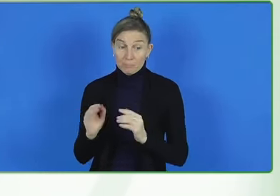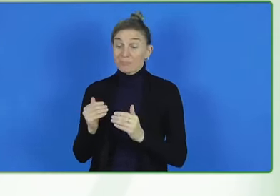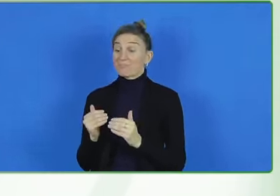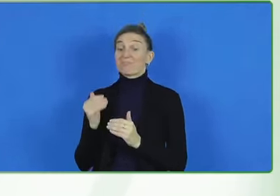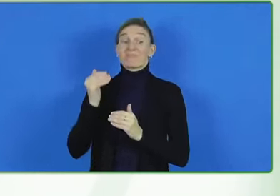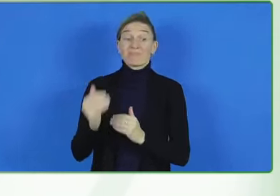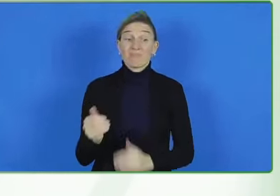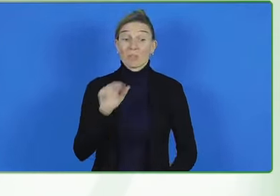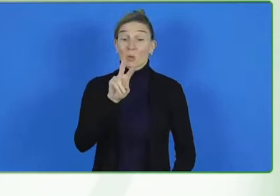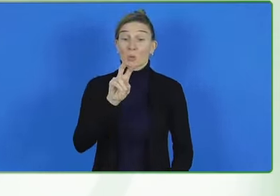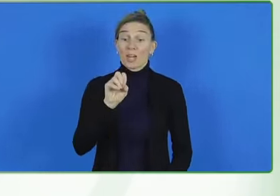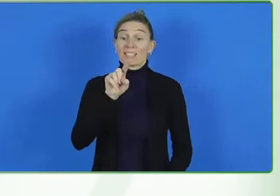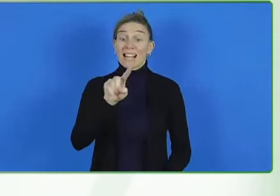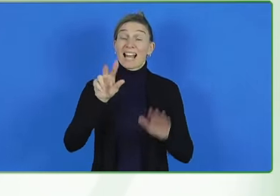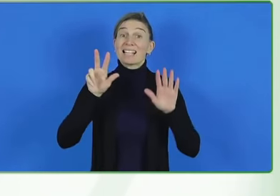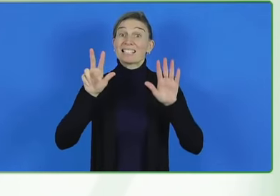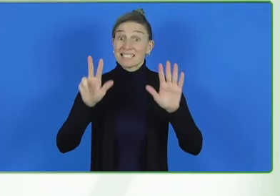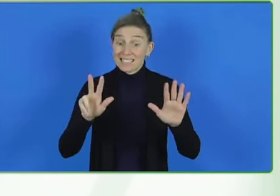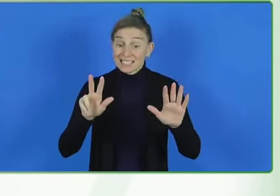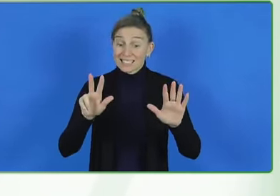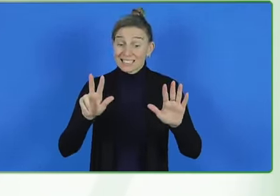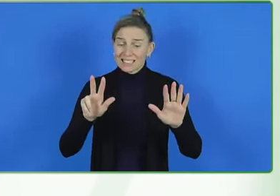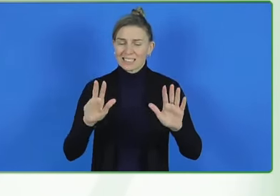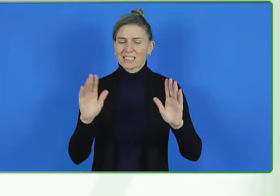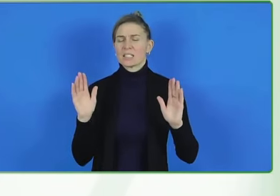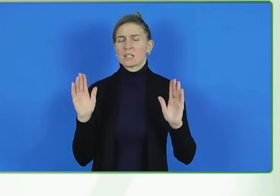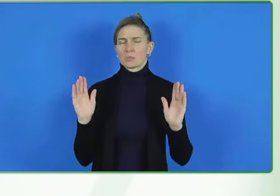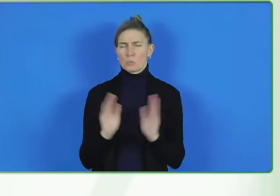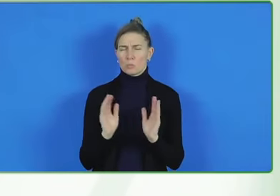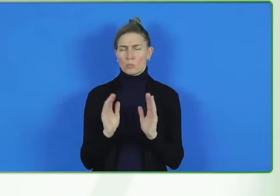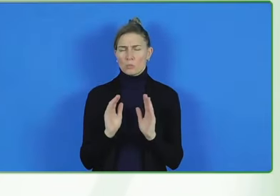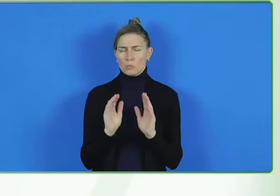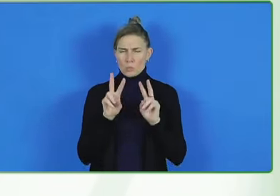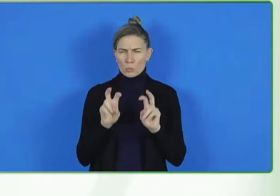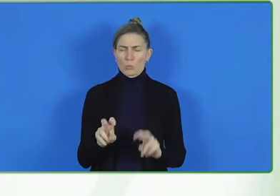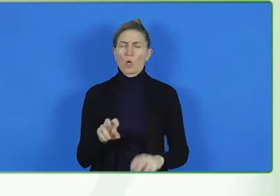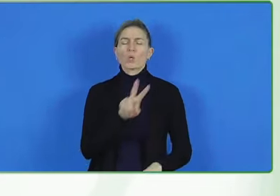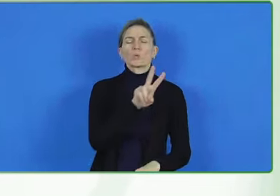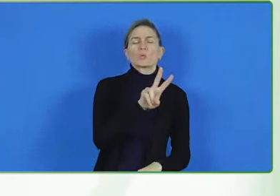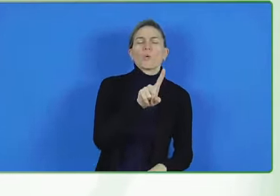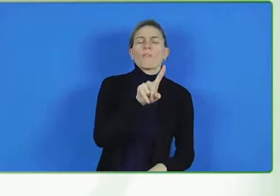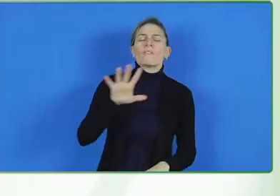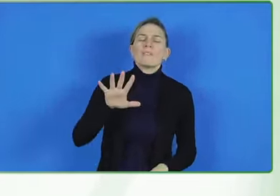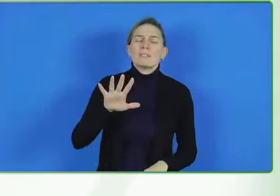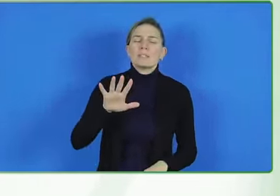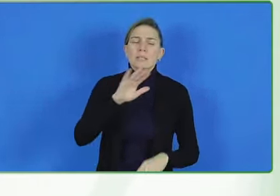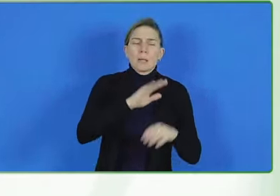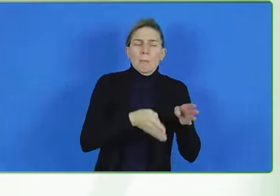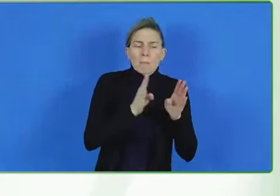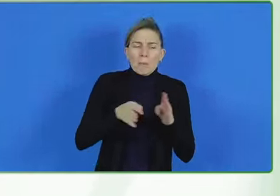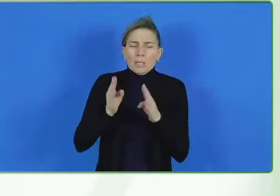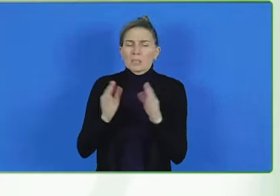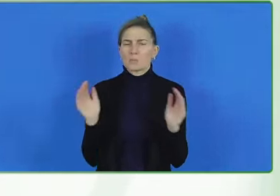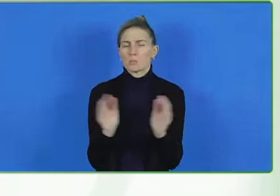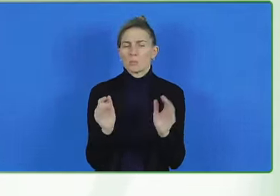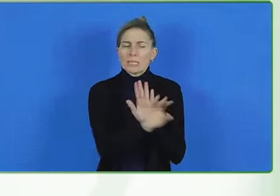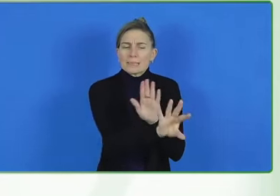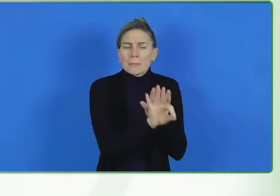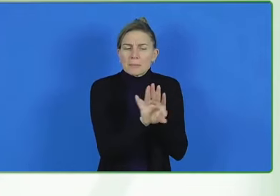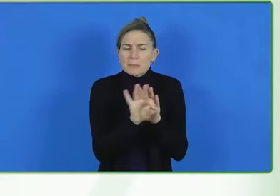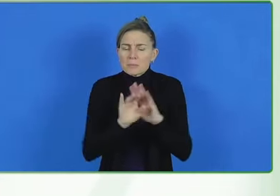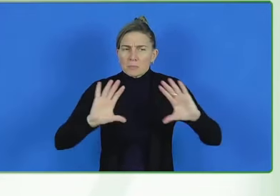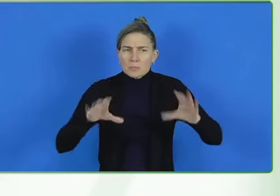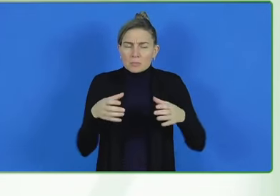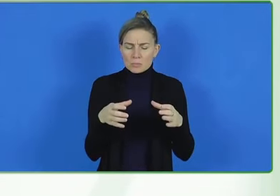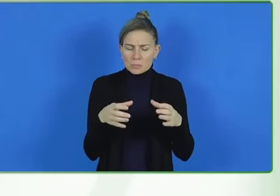new study with a smaller sample, 215 buildings, it was determined that